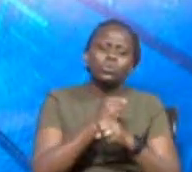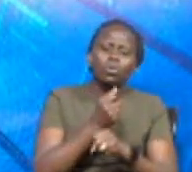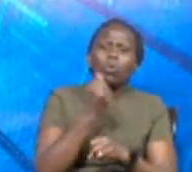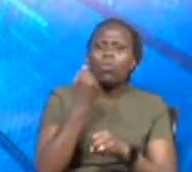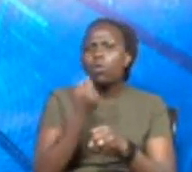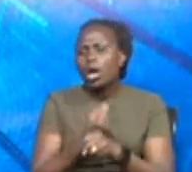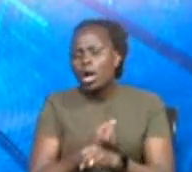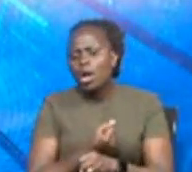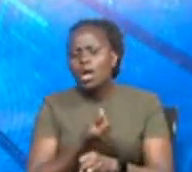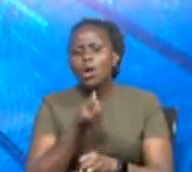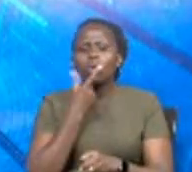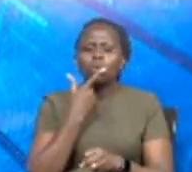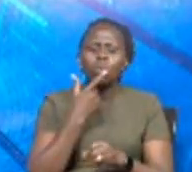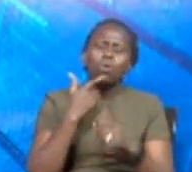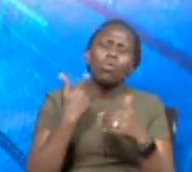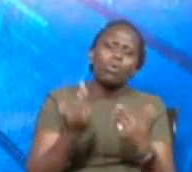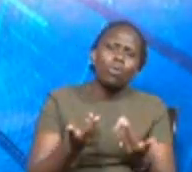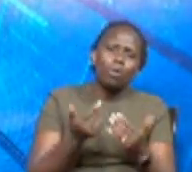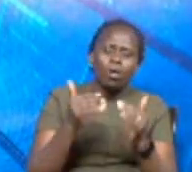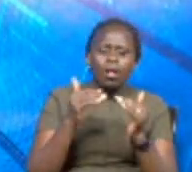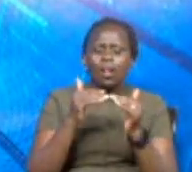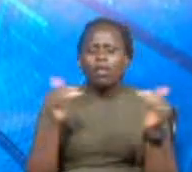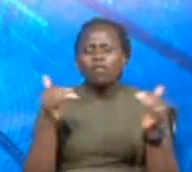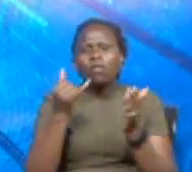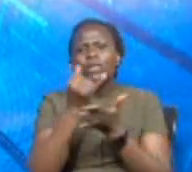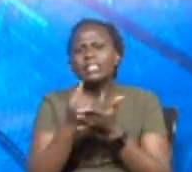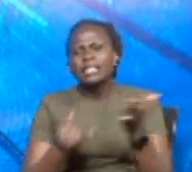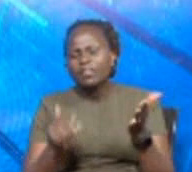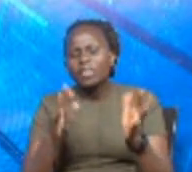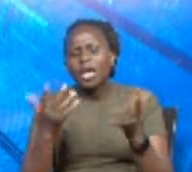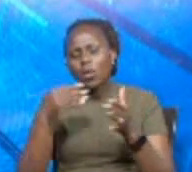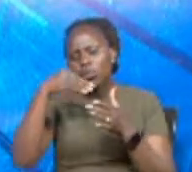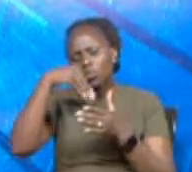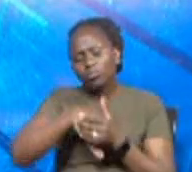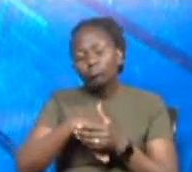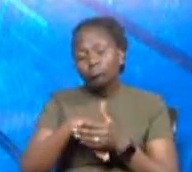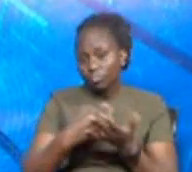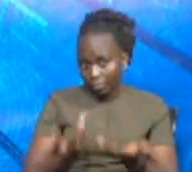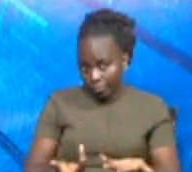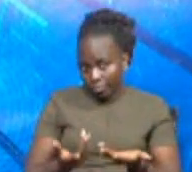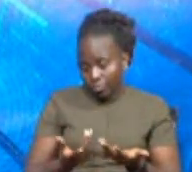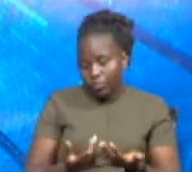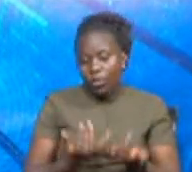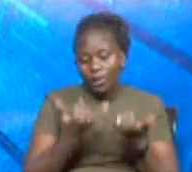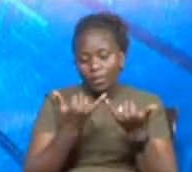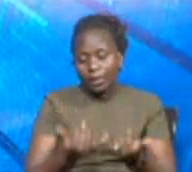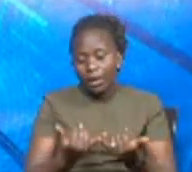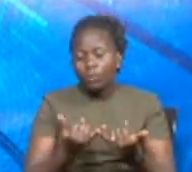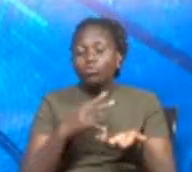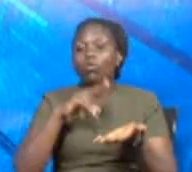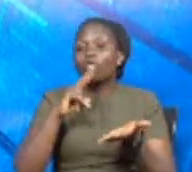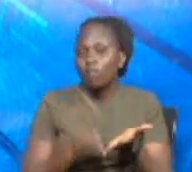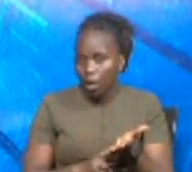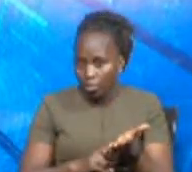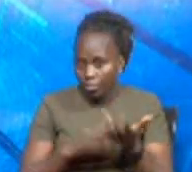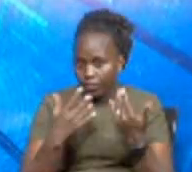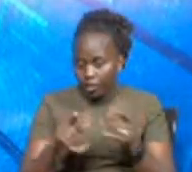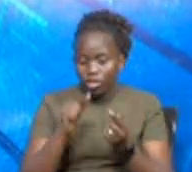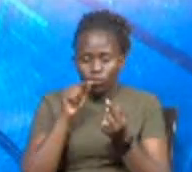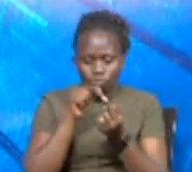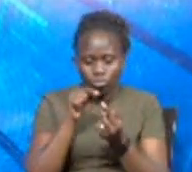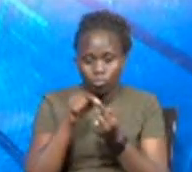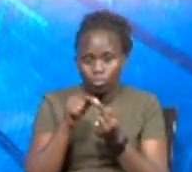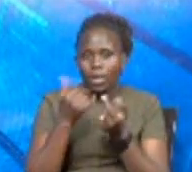of the virus that is in this patient. Mm. Once we have that, the clinician